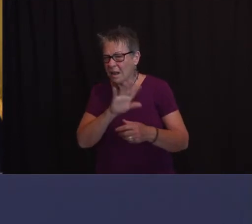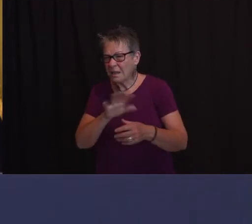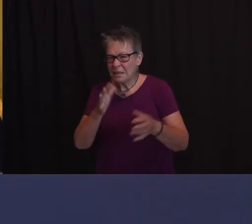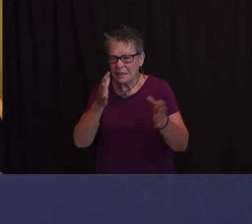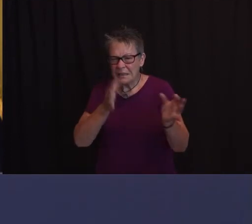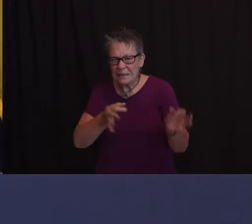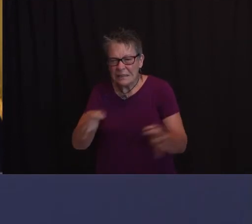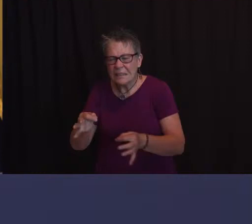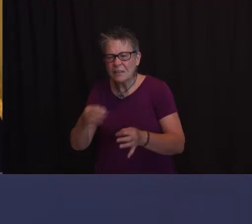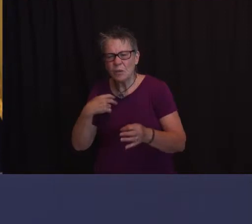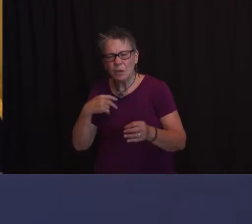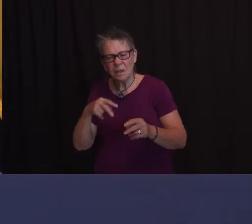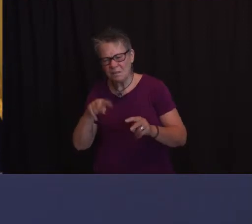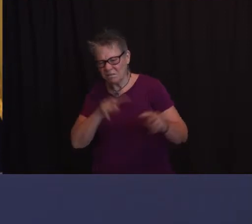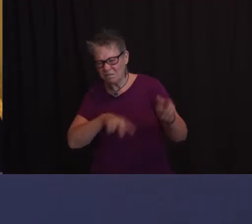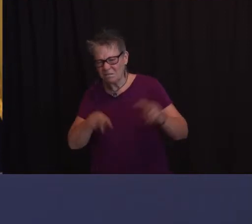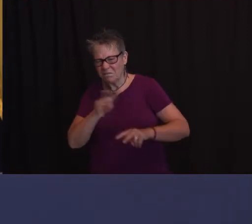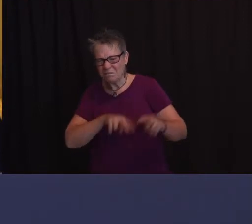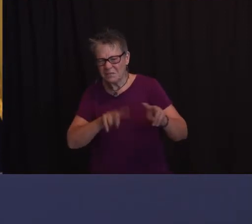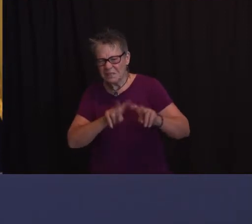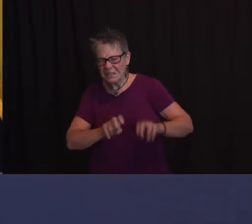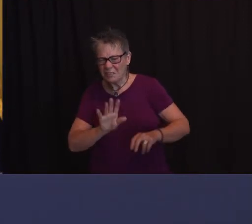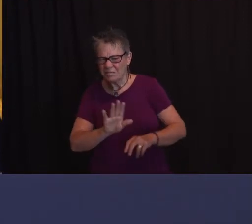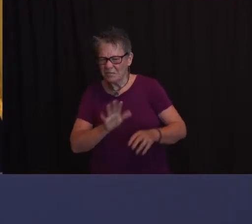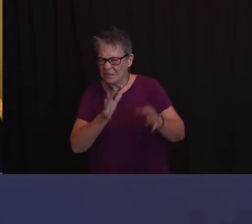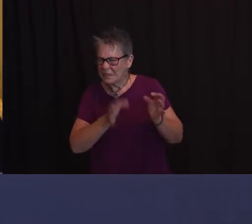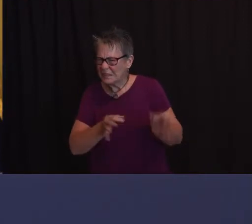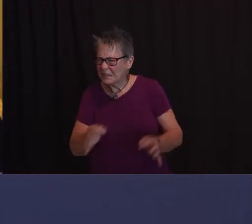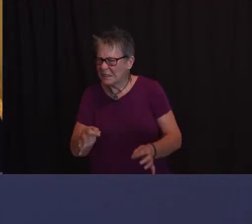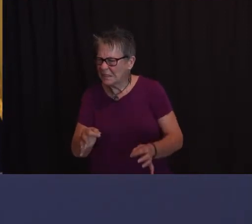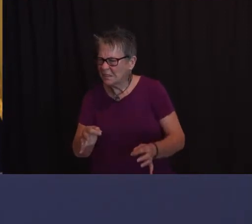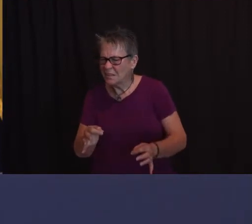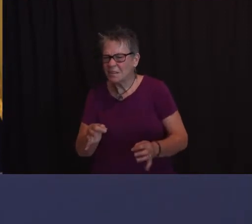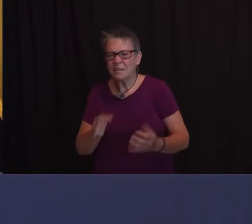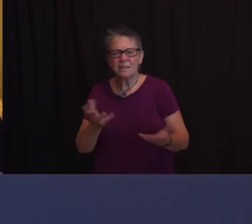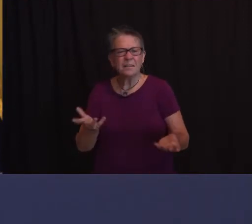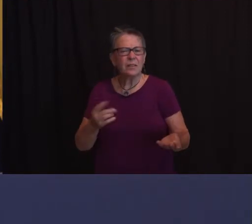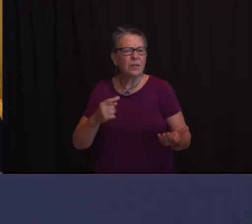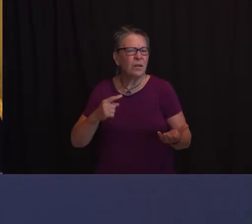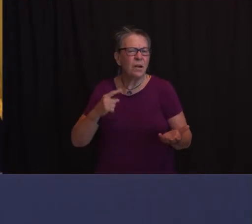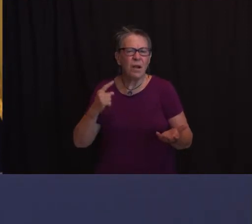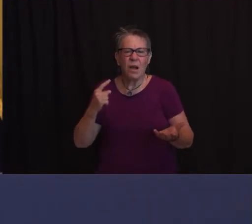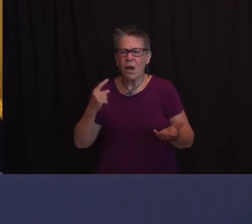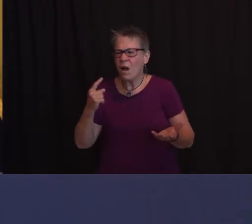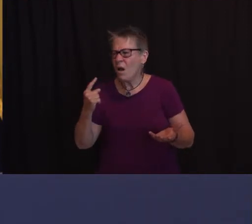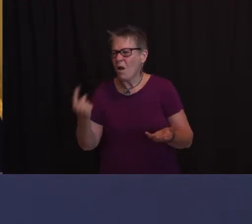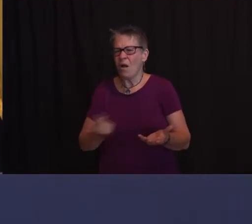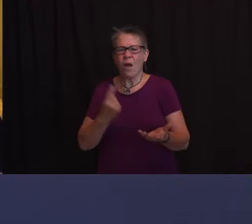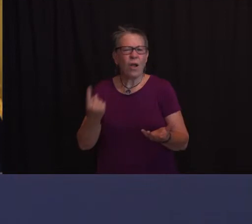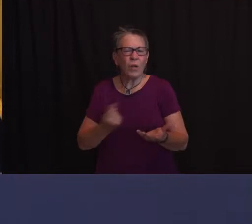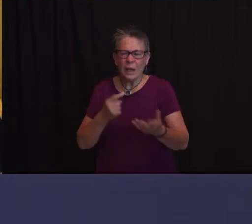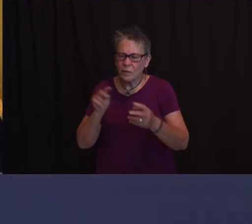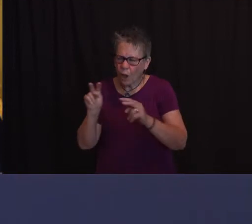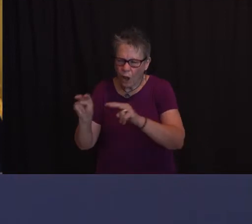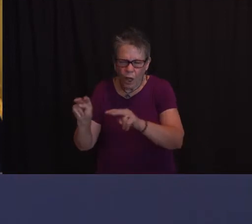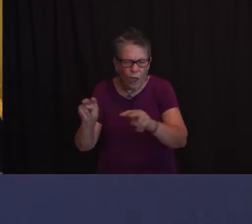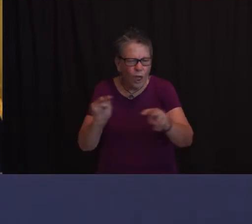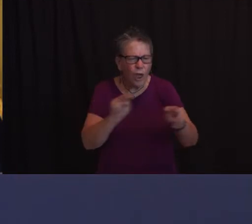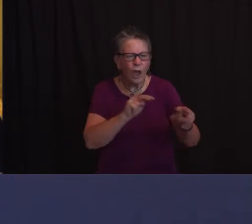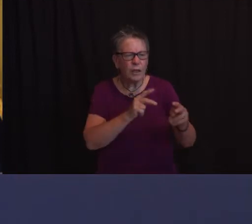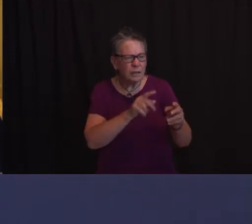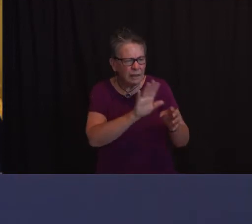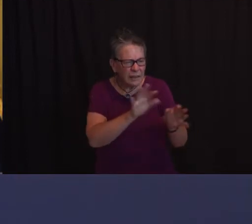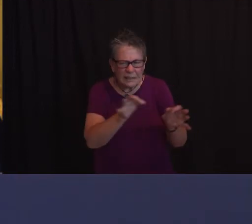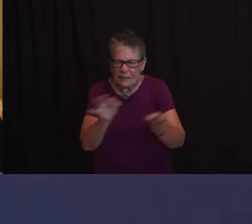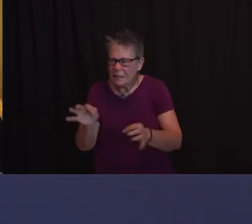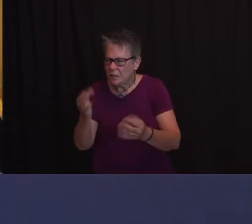the factors are many. It's a little bit, to me, a different theme, but it's a little bit, to me, why is